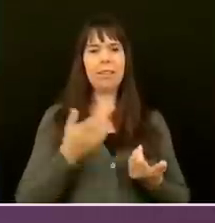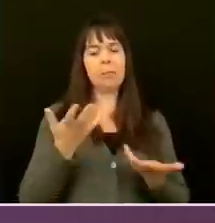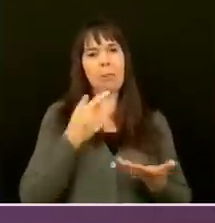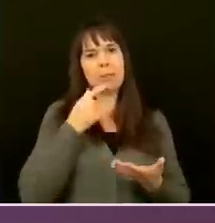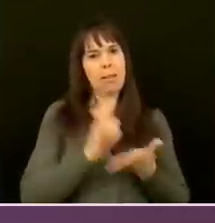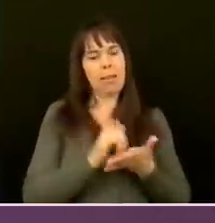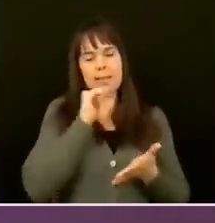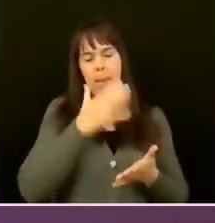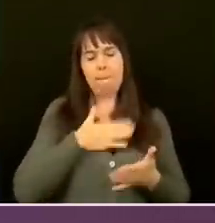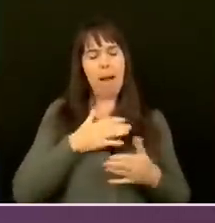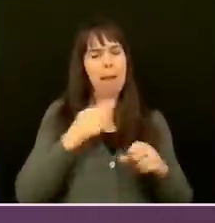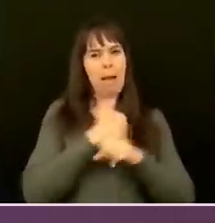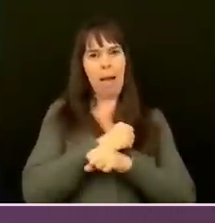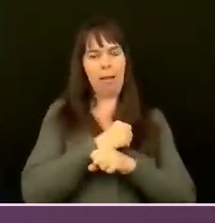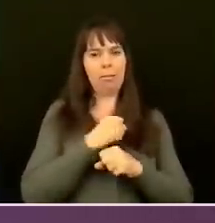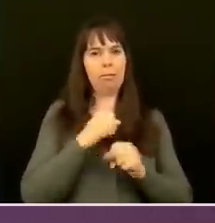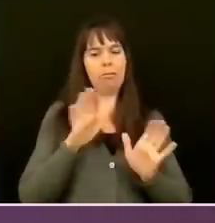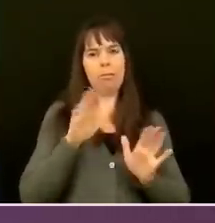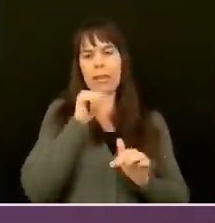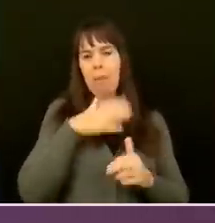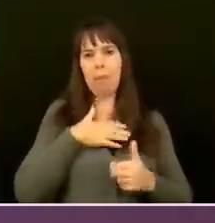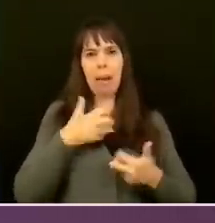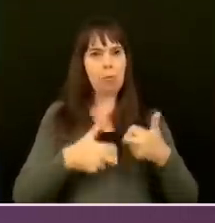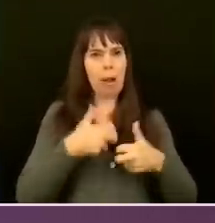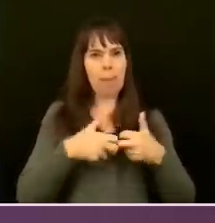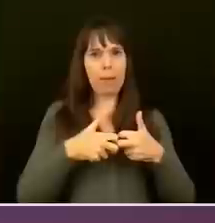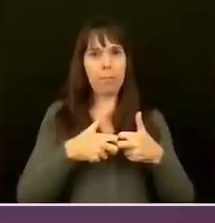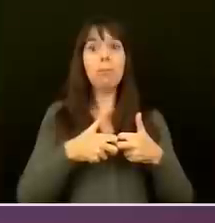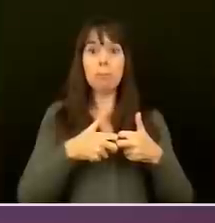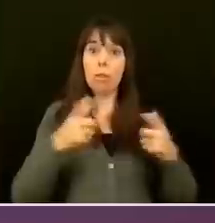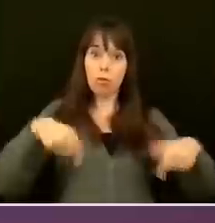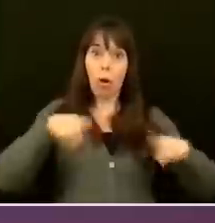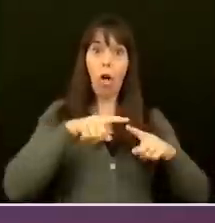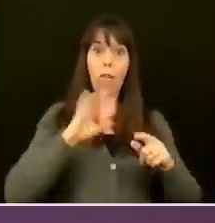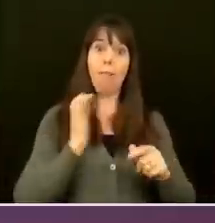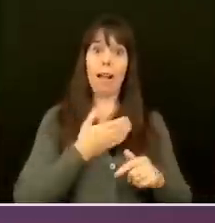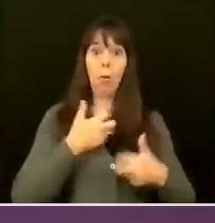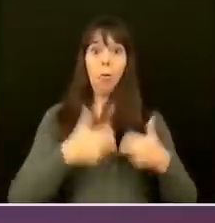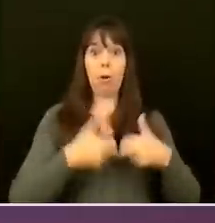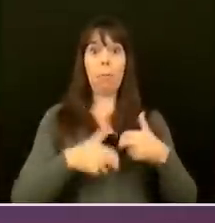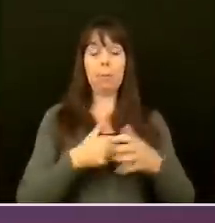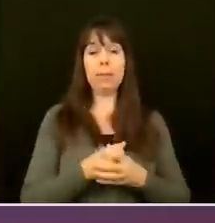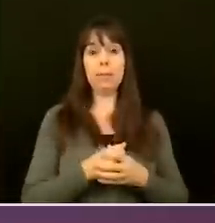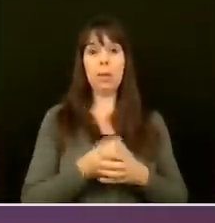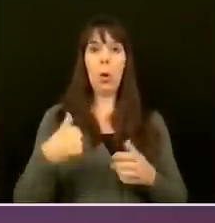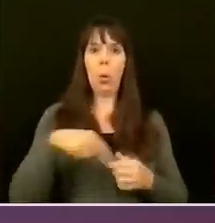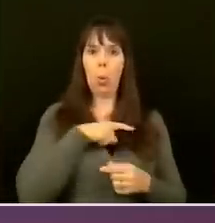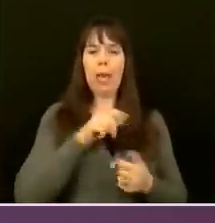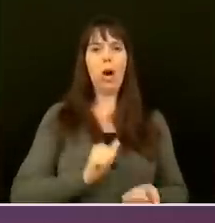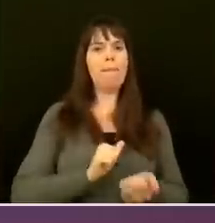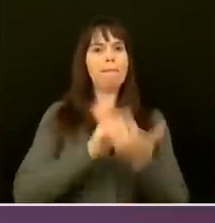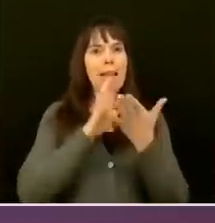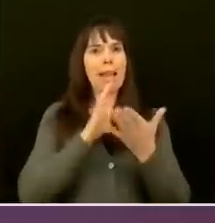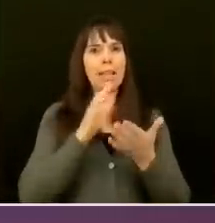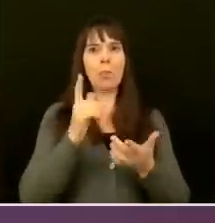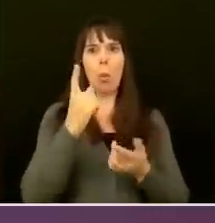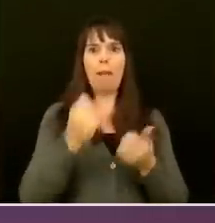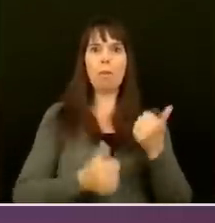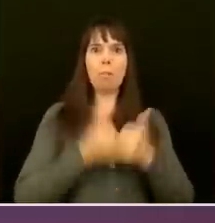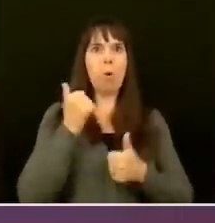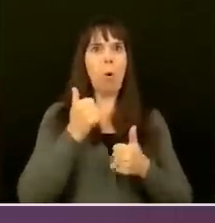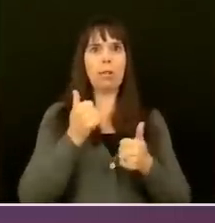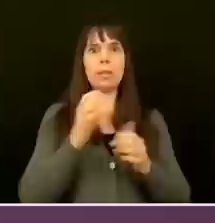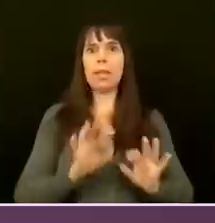my battle. That's not my problem. It's all of our problem. We are facing one of the most